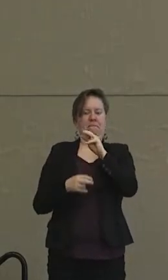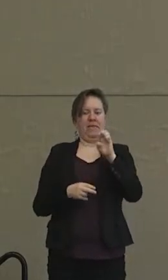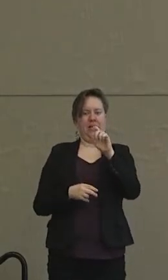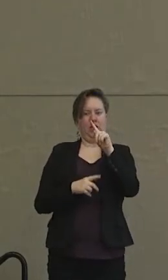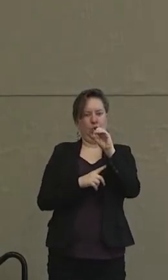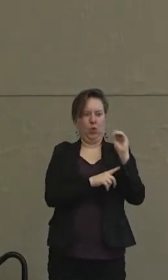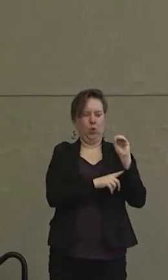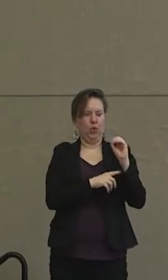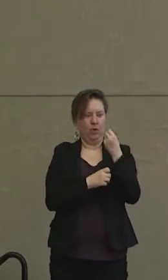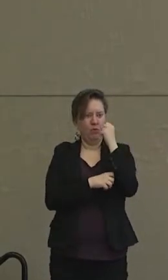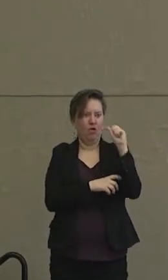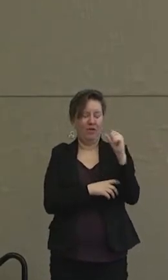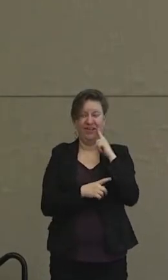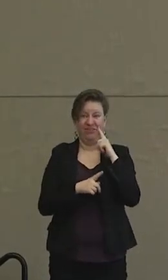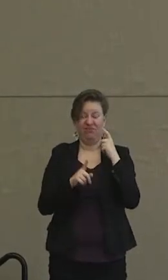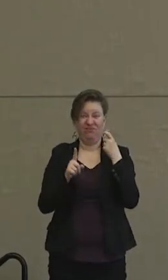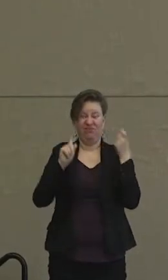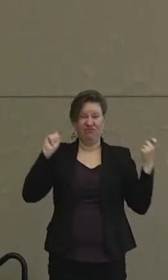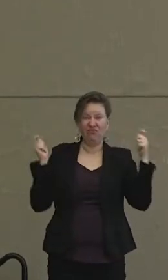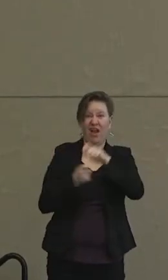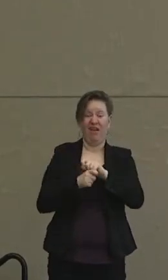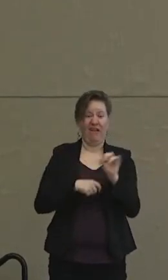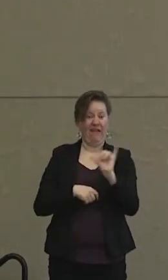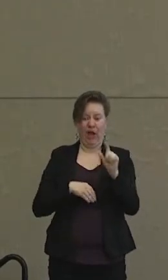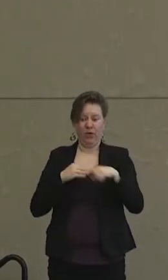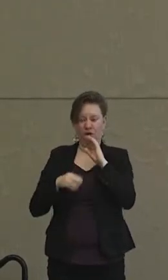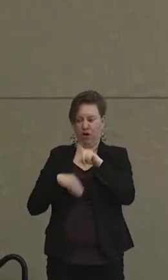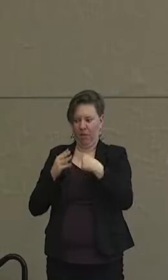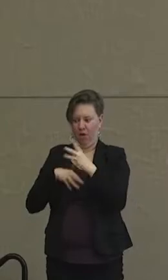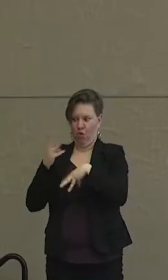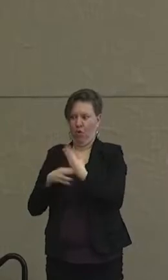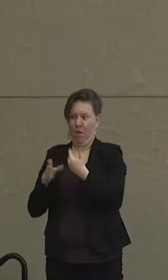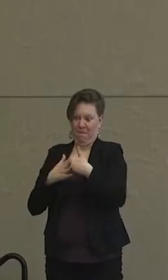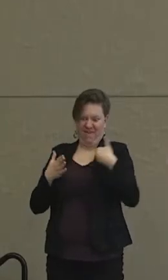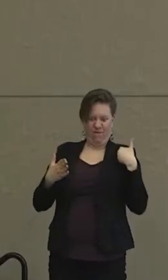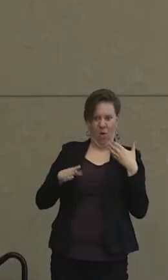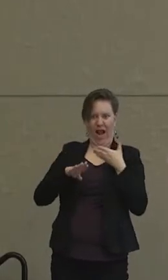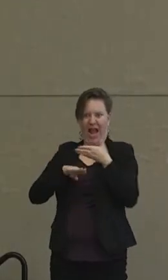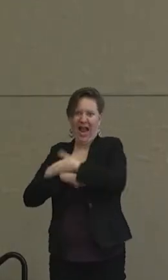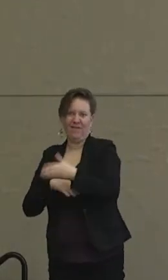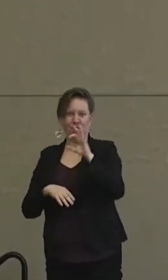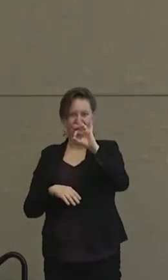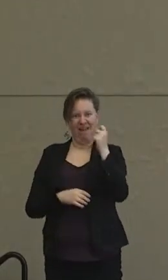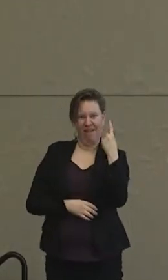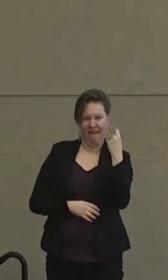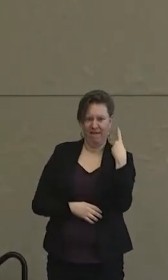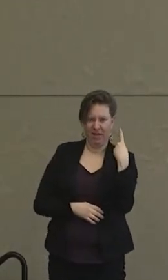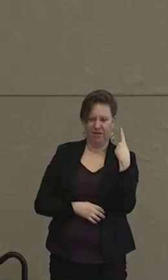game changer, kind of like 9/11, how we talk about the world pre and post 9/11.